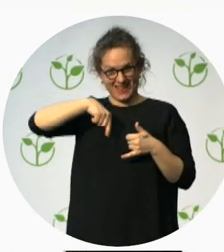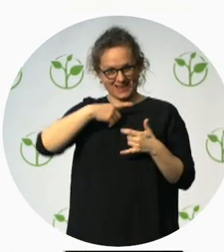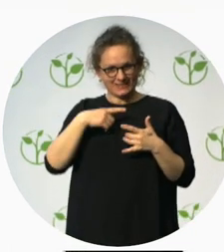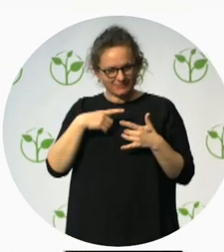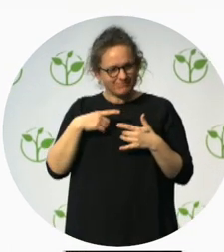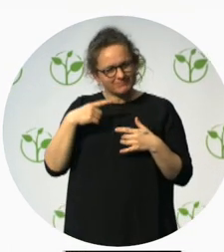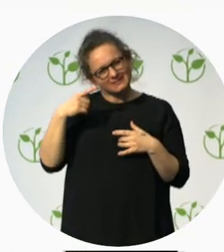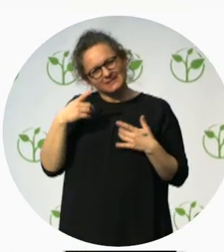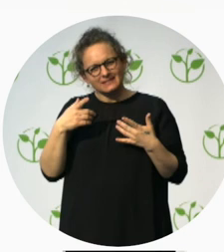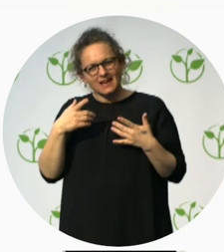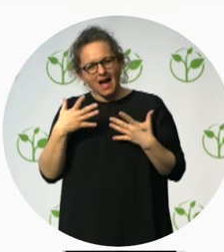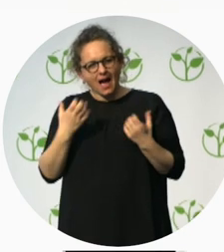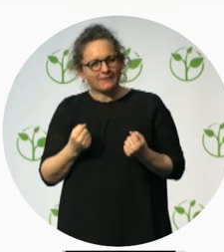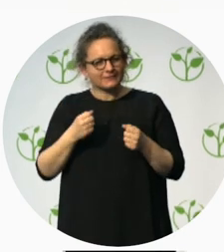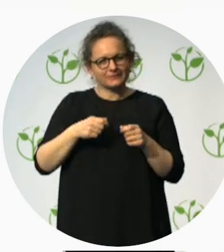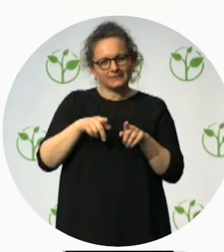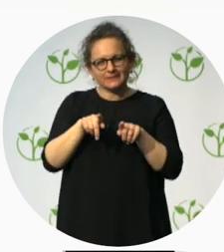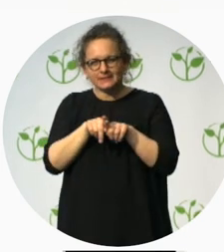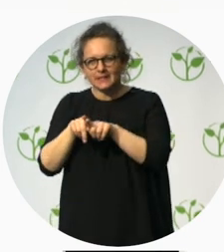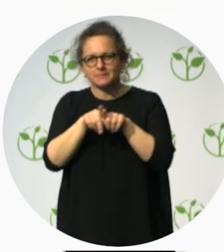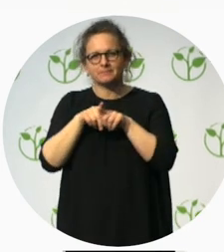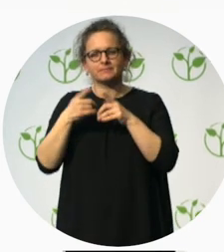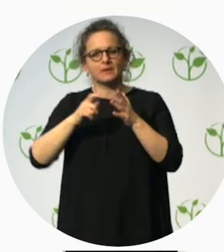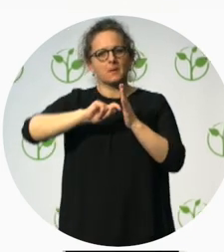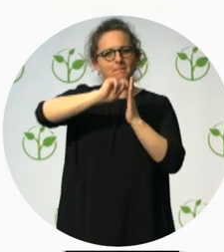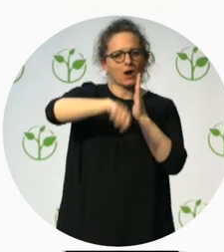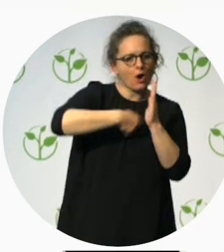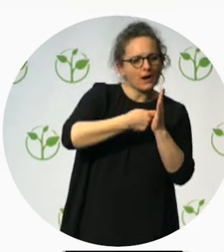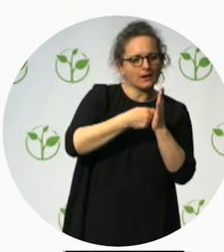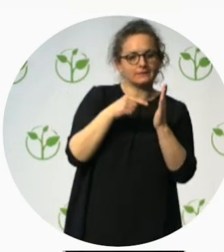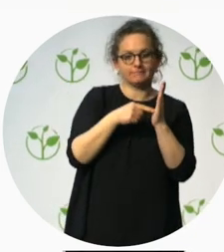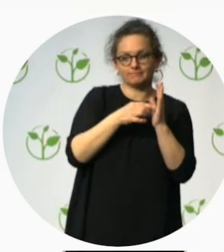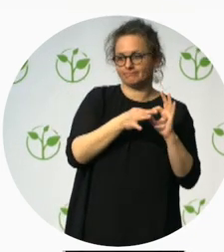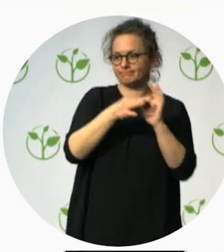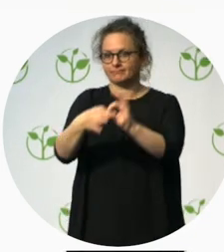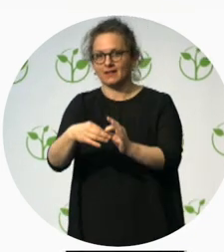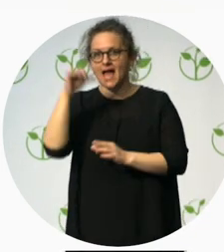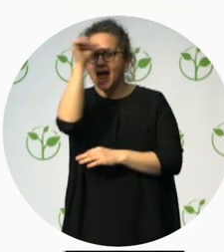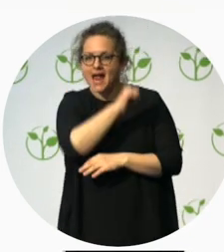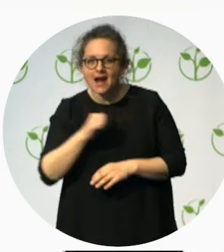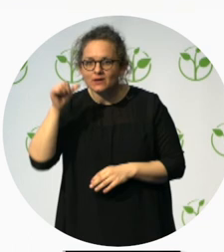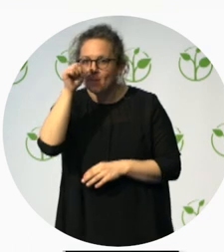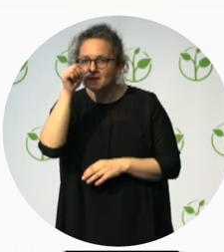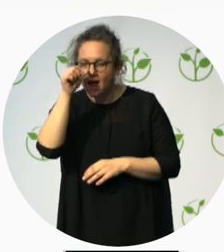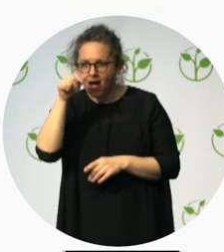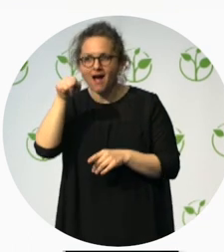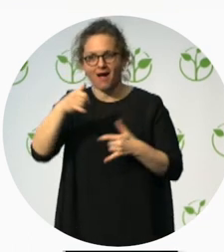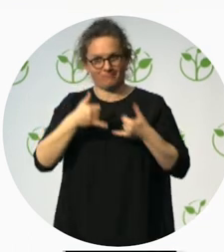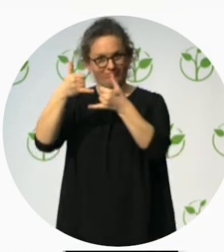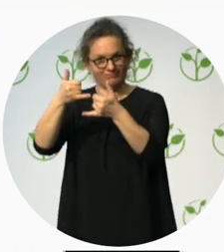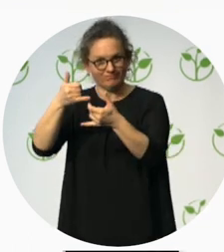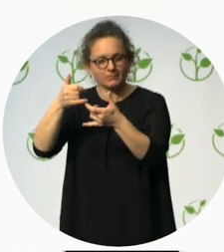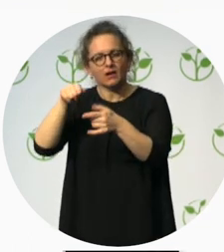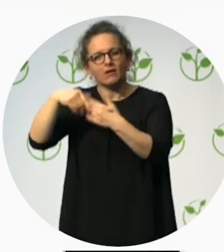Ethiopian Center for Disability and Development, supported by Light for the World. I then remained deeply involved. So coming into